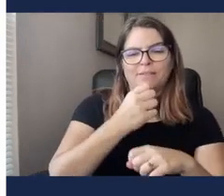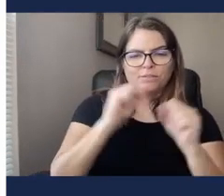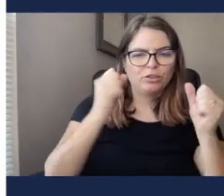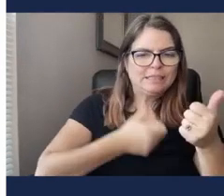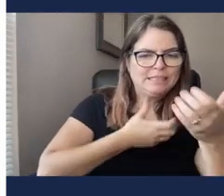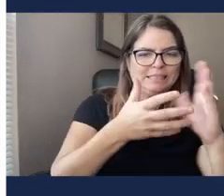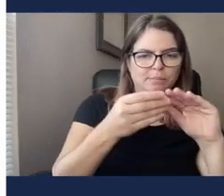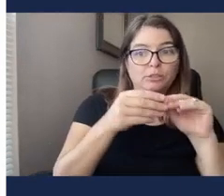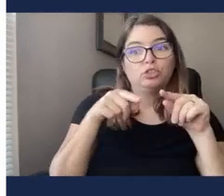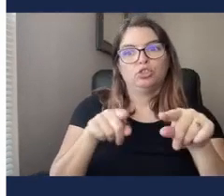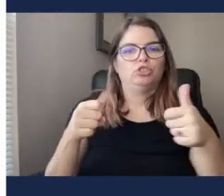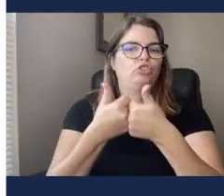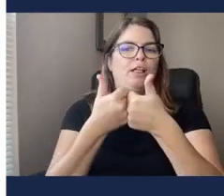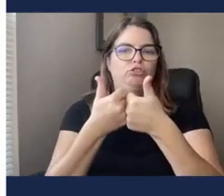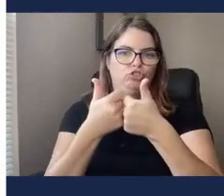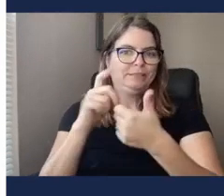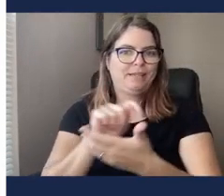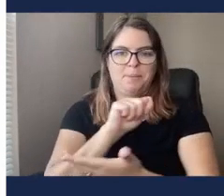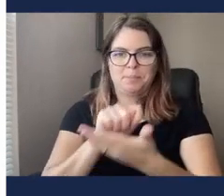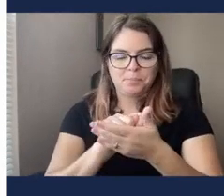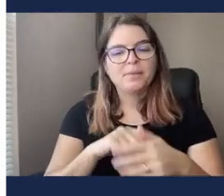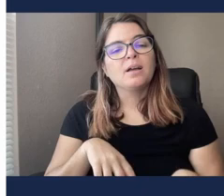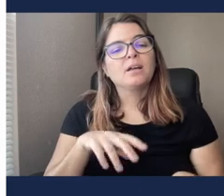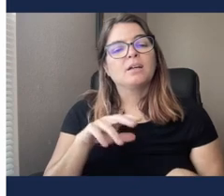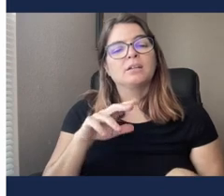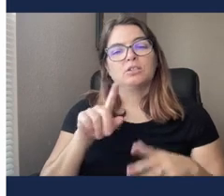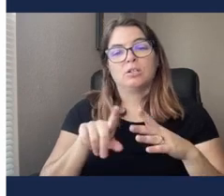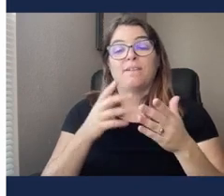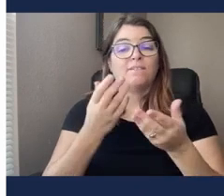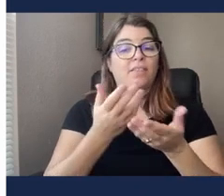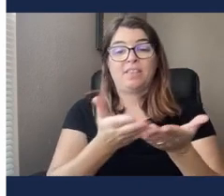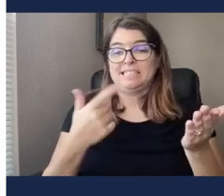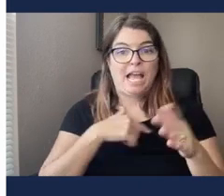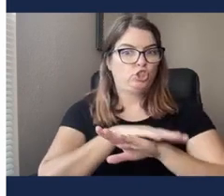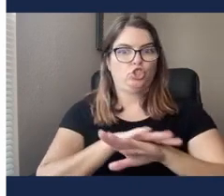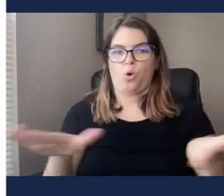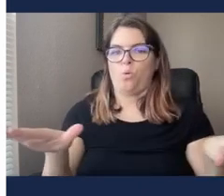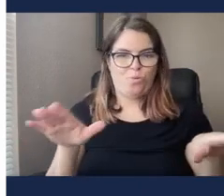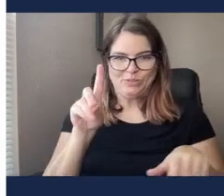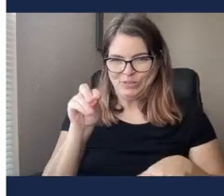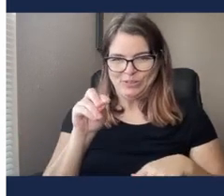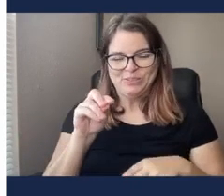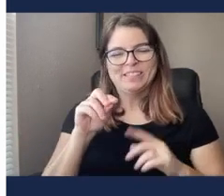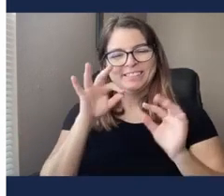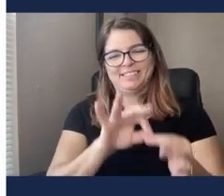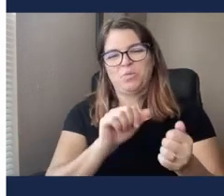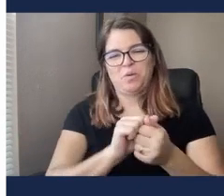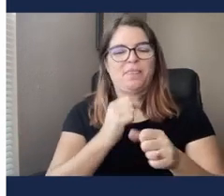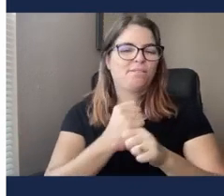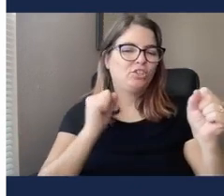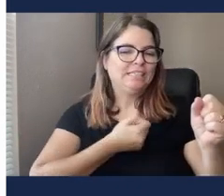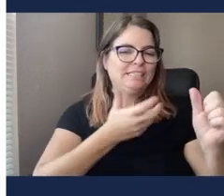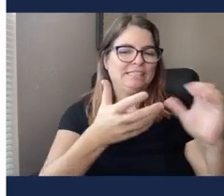in these challenging times. So I'll start with a few things I don't do when I talk about free speech and things I think are not so